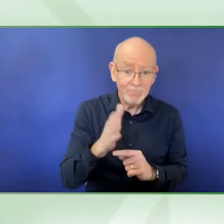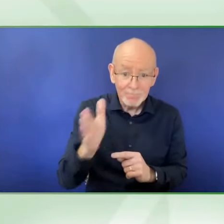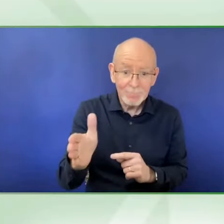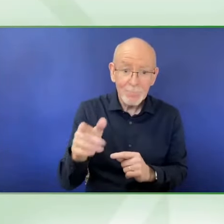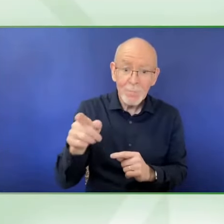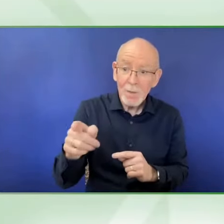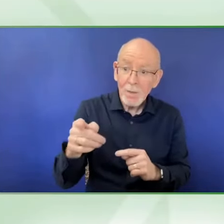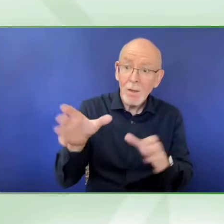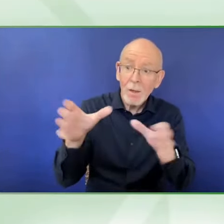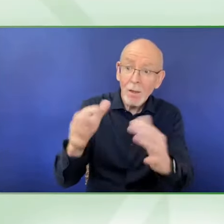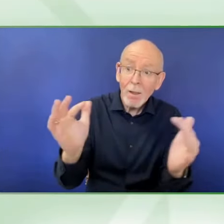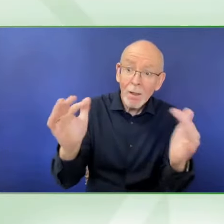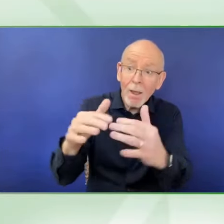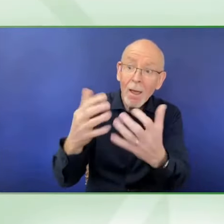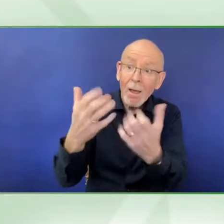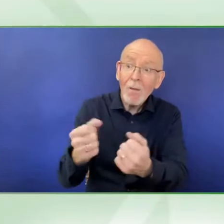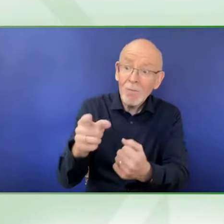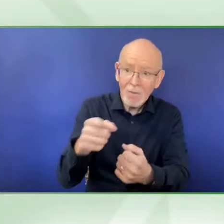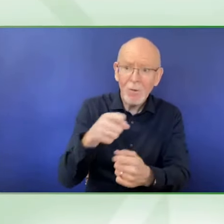is finished, hopefully soon.